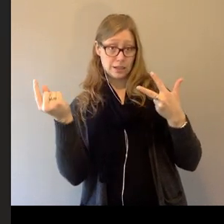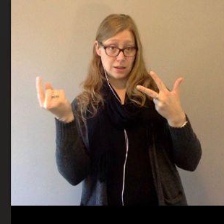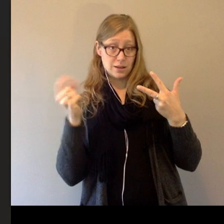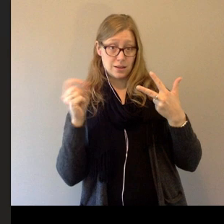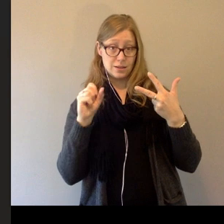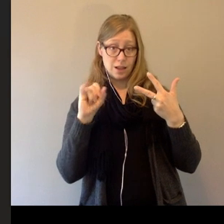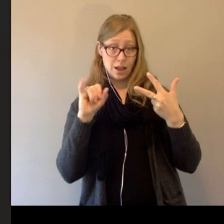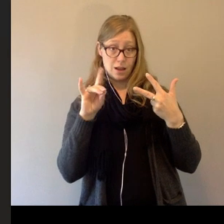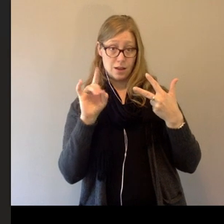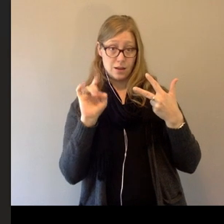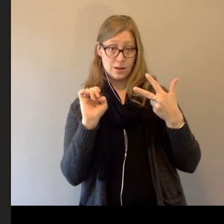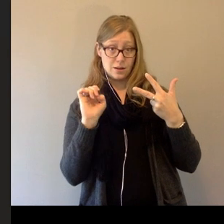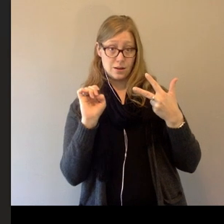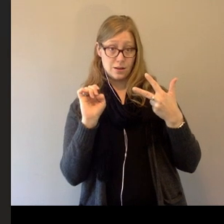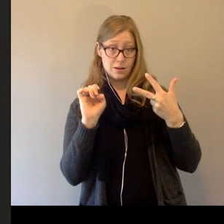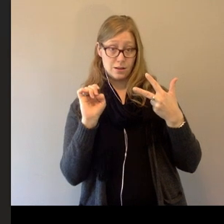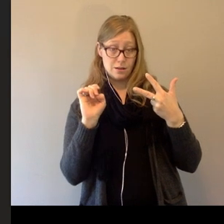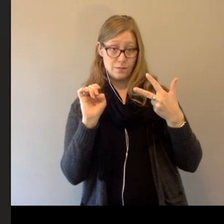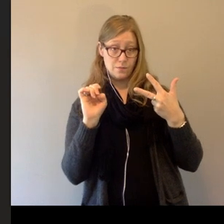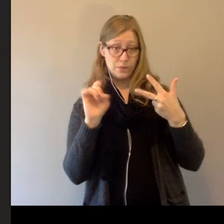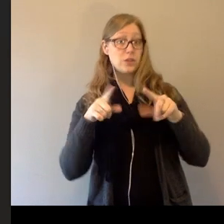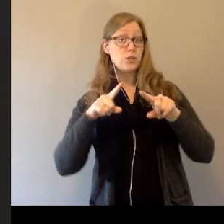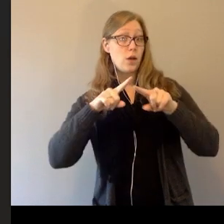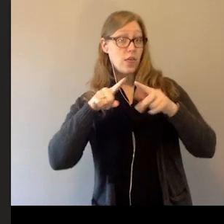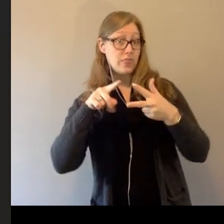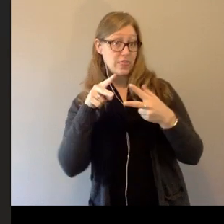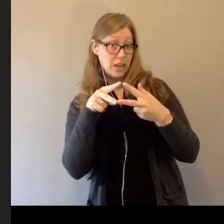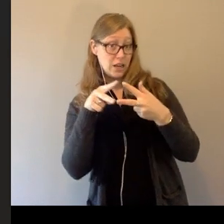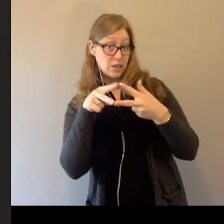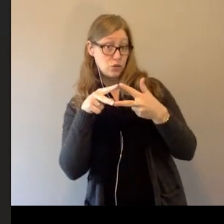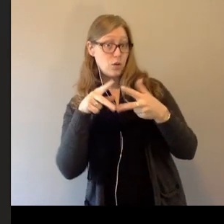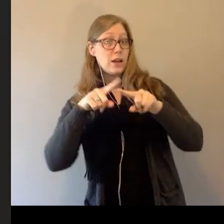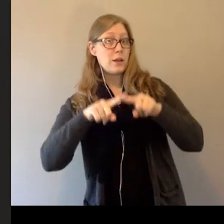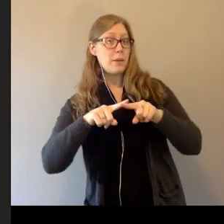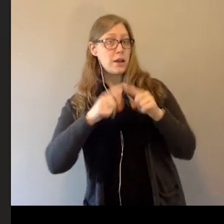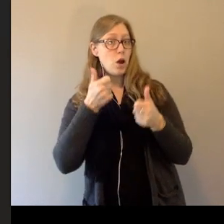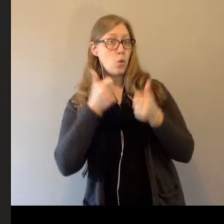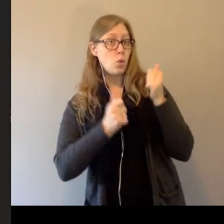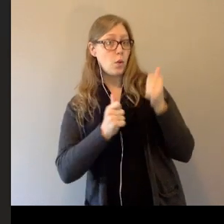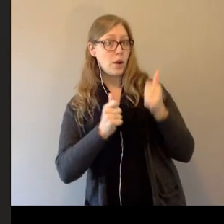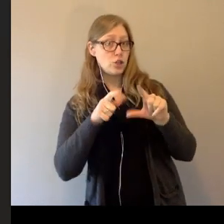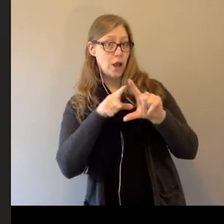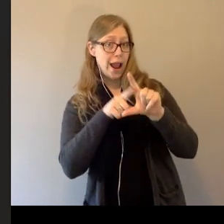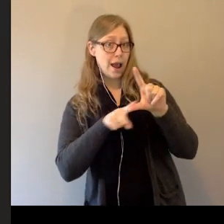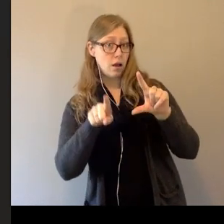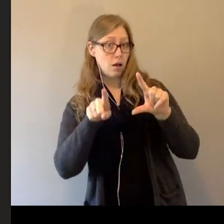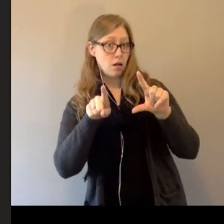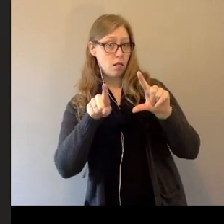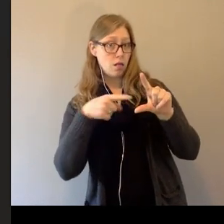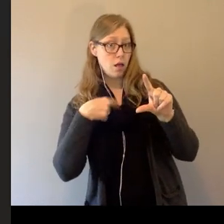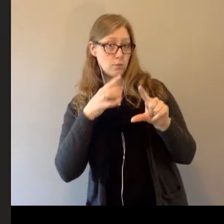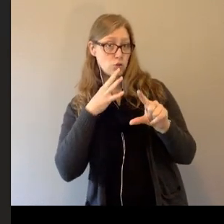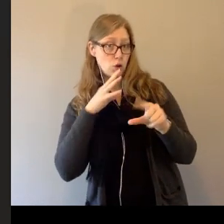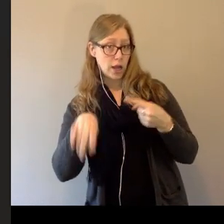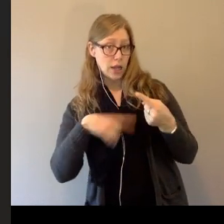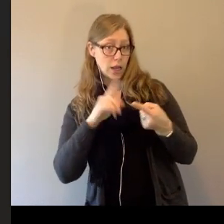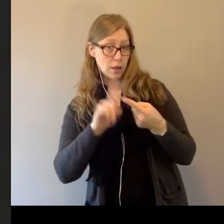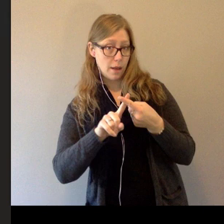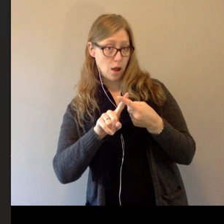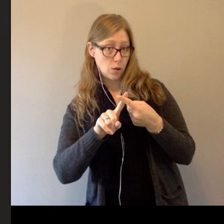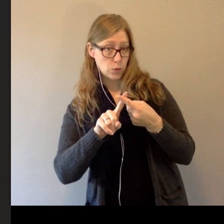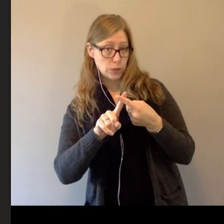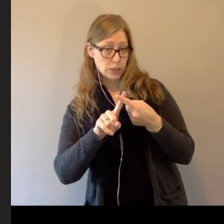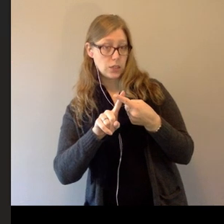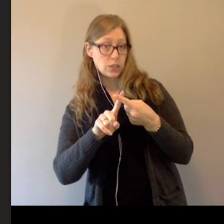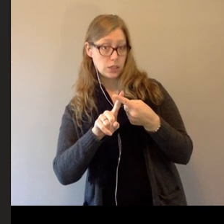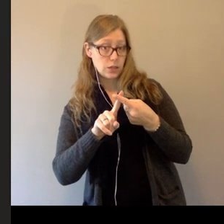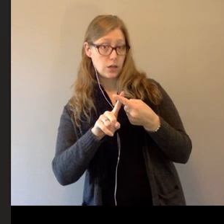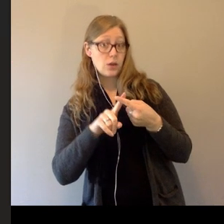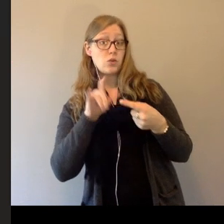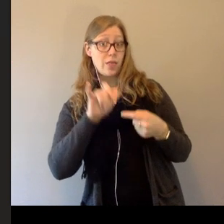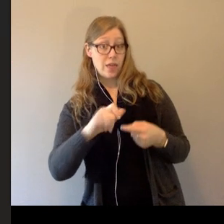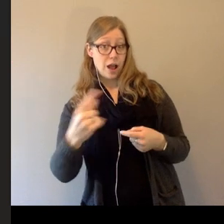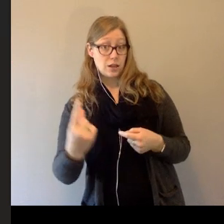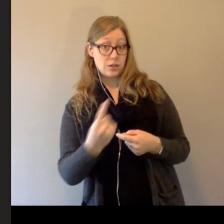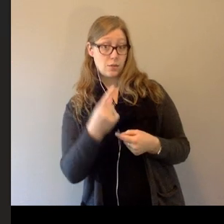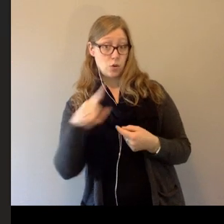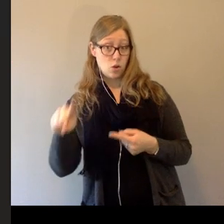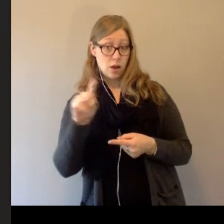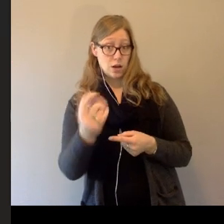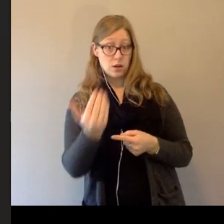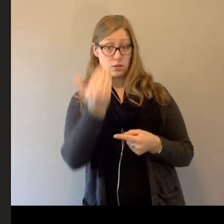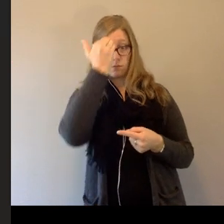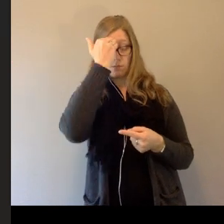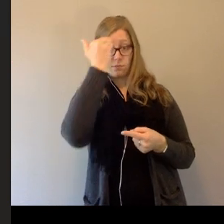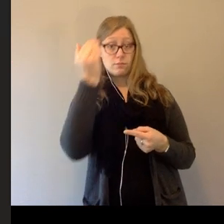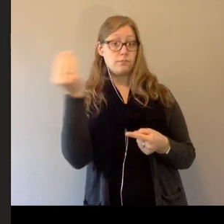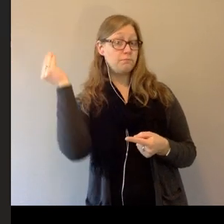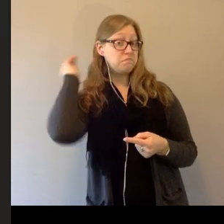is going to be different than if I'm looking at the other angle. And so that is something we need to be um, aware of.